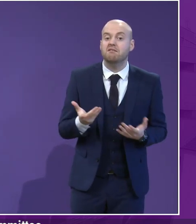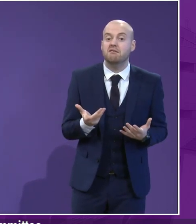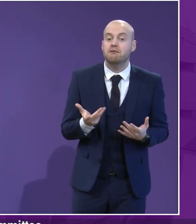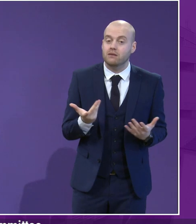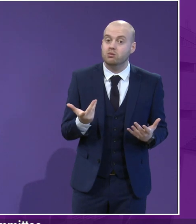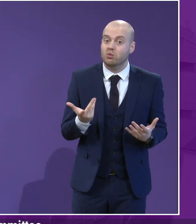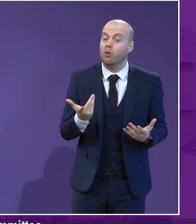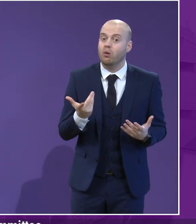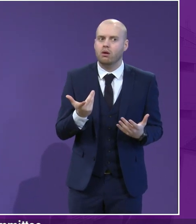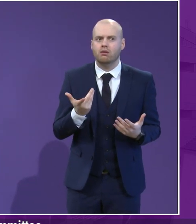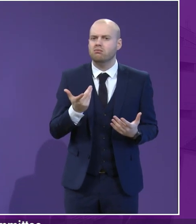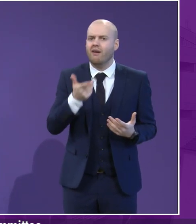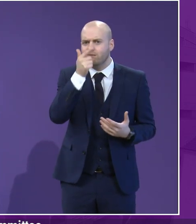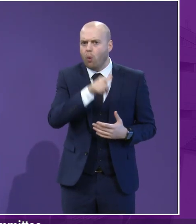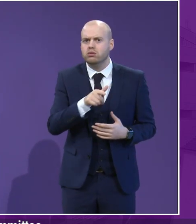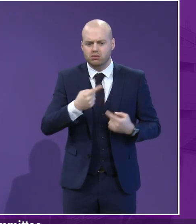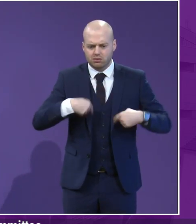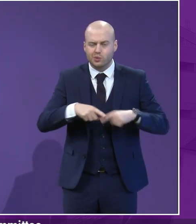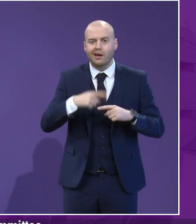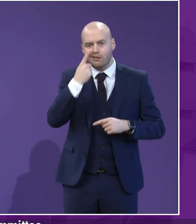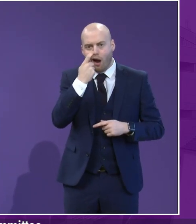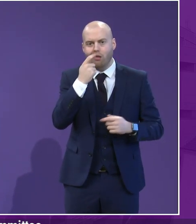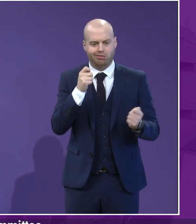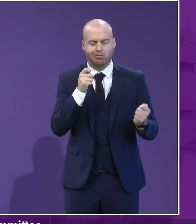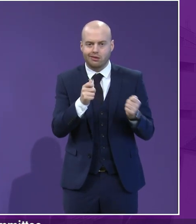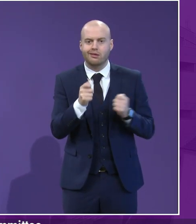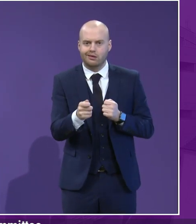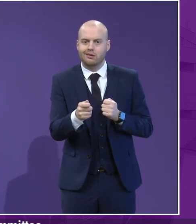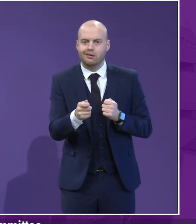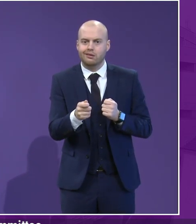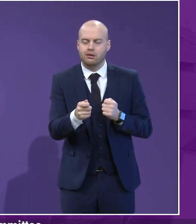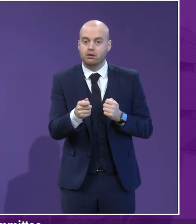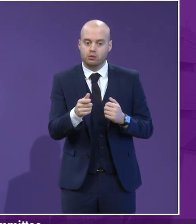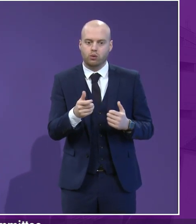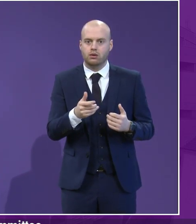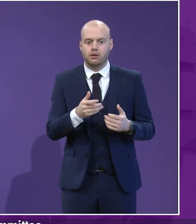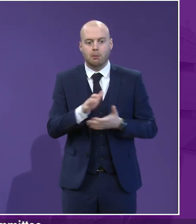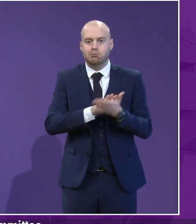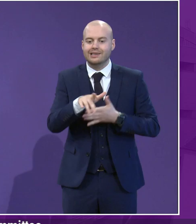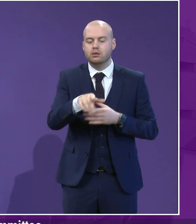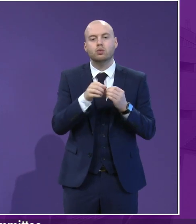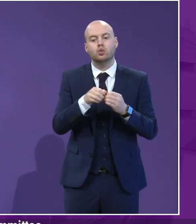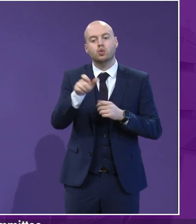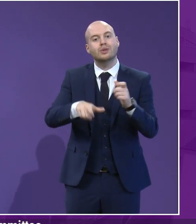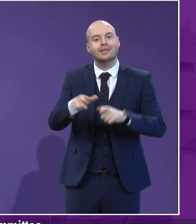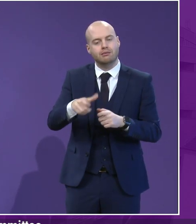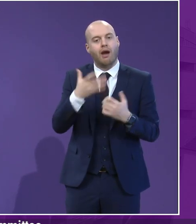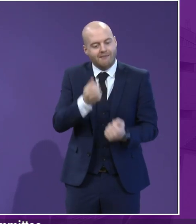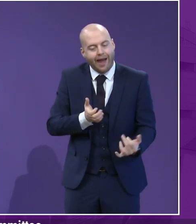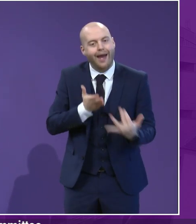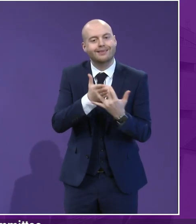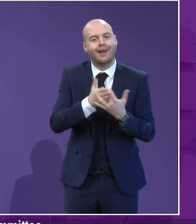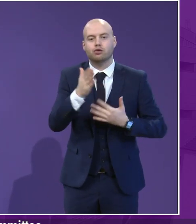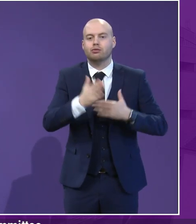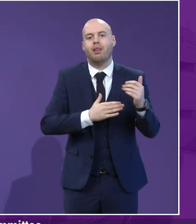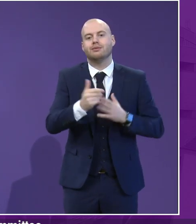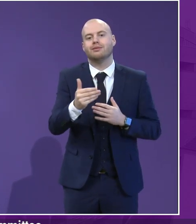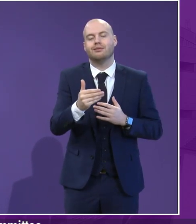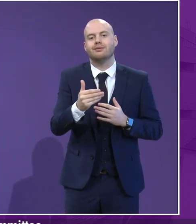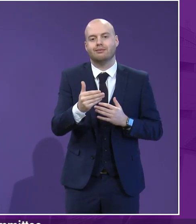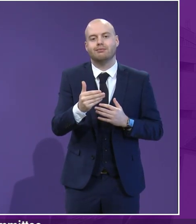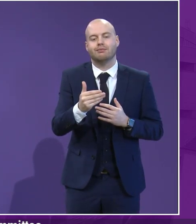years, we're not moving now. The university got involved with that and eventually managed to deal with it, but it did take about 8 or 9 weeks. So there's